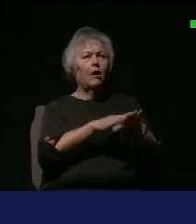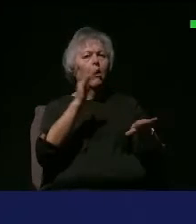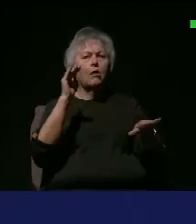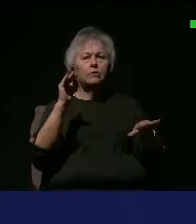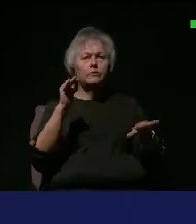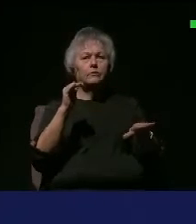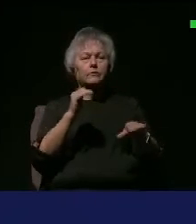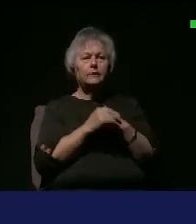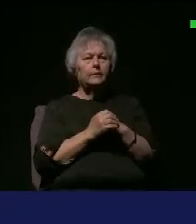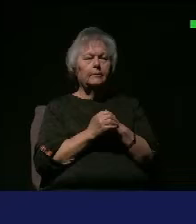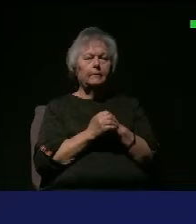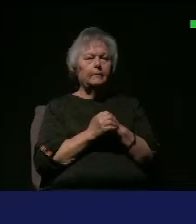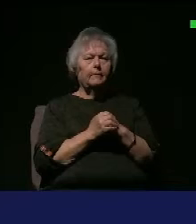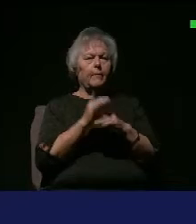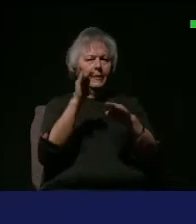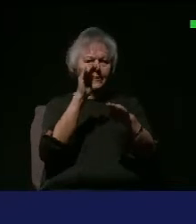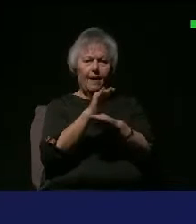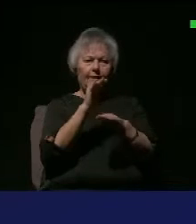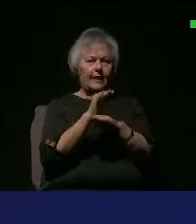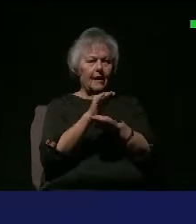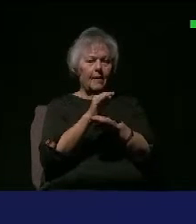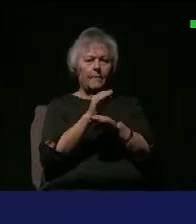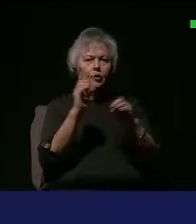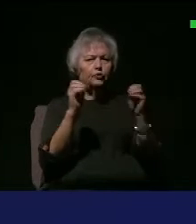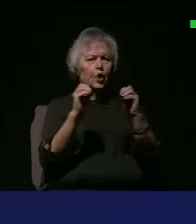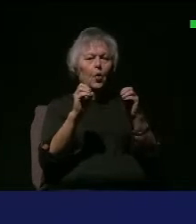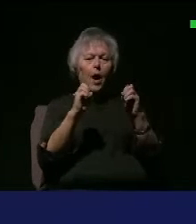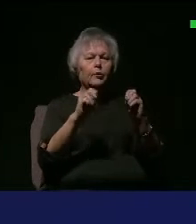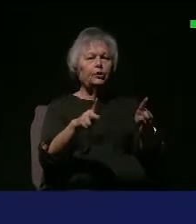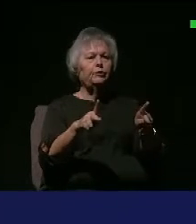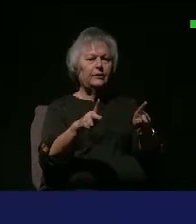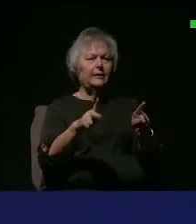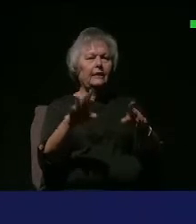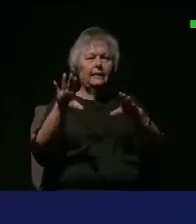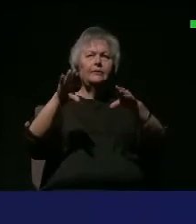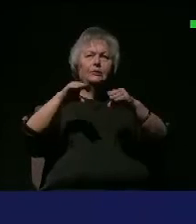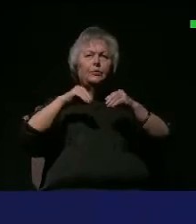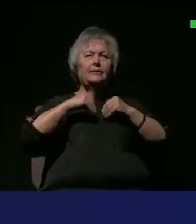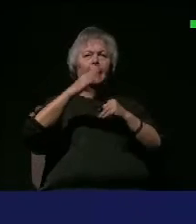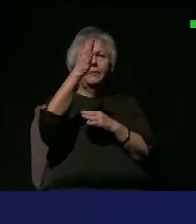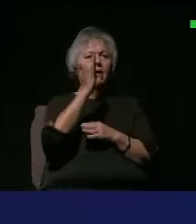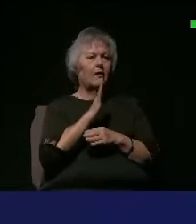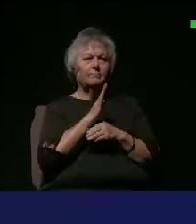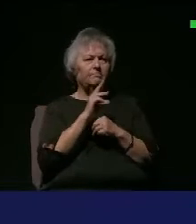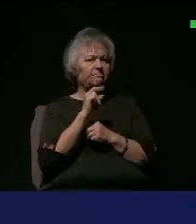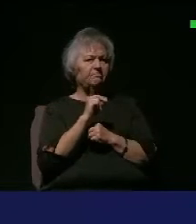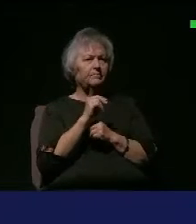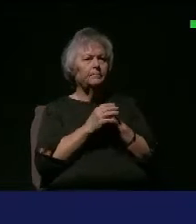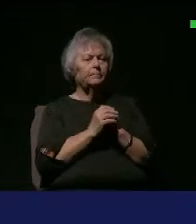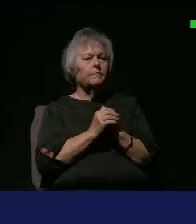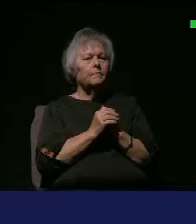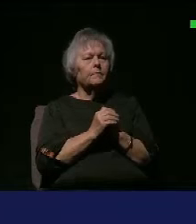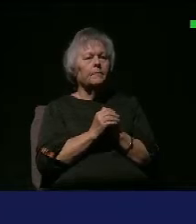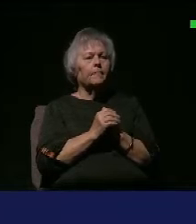day is spent, after the moment of the opportunity of God's grace has passed, and there comes the opportunity or the moment